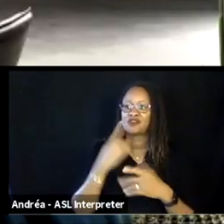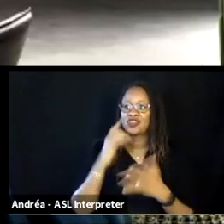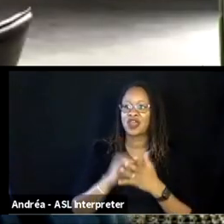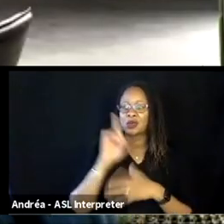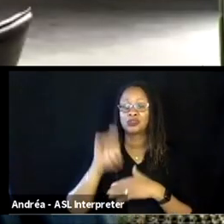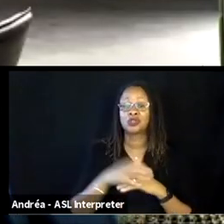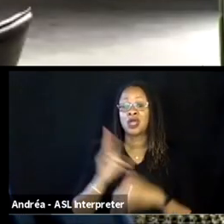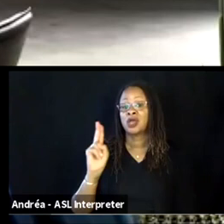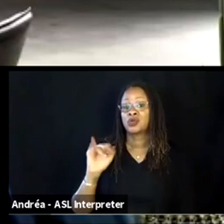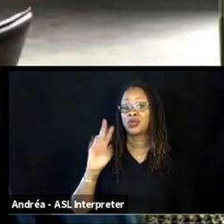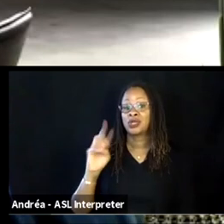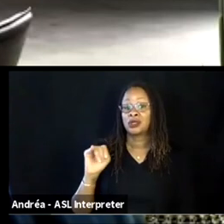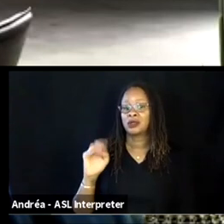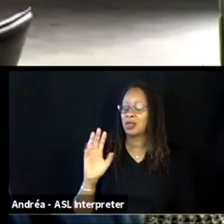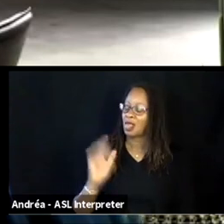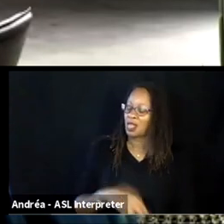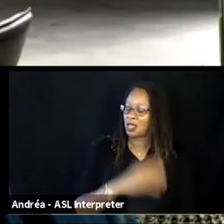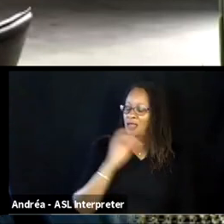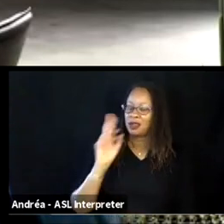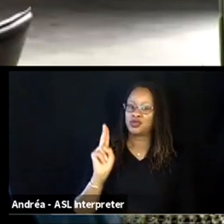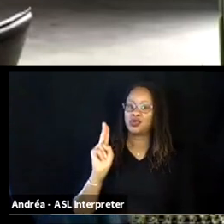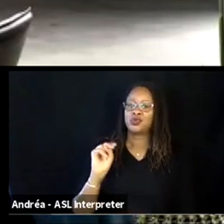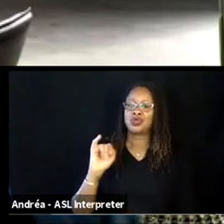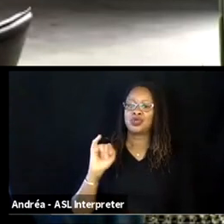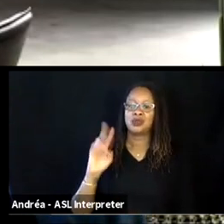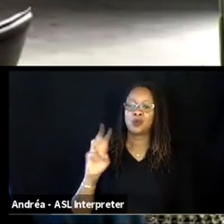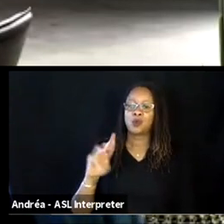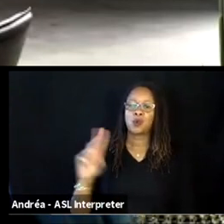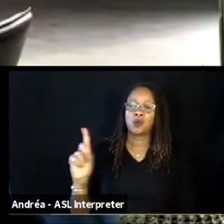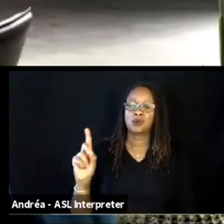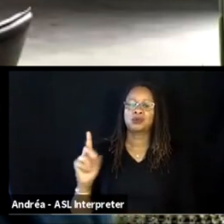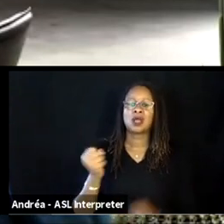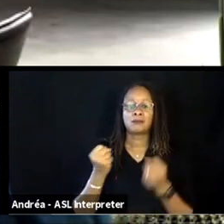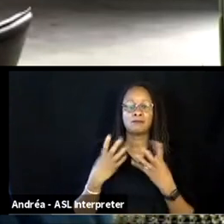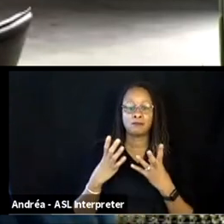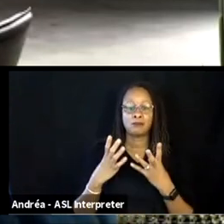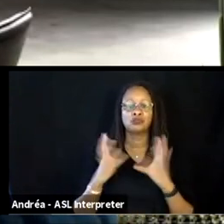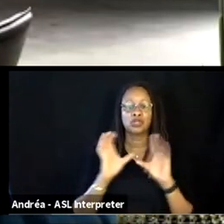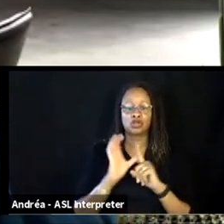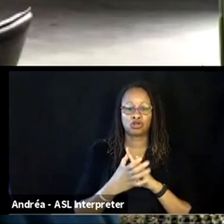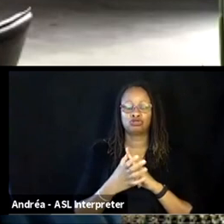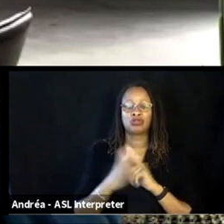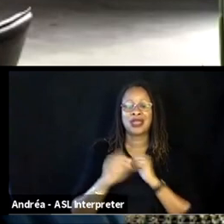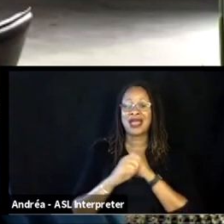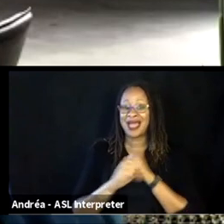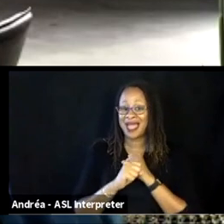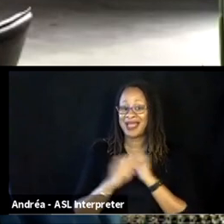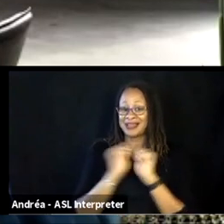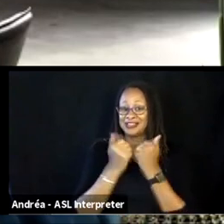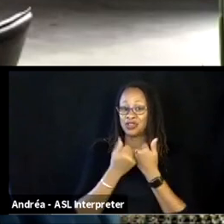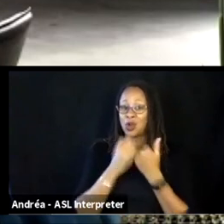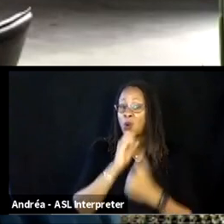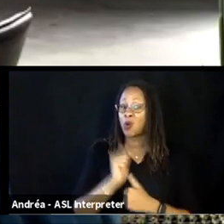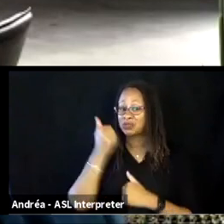UniWorld, and I kind of briefly mentioned, I probably didn't say it clearly, multicultural ad agency. It's the oldest in the country, 51